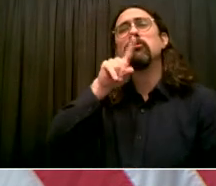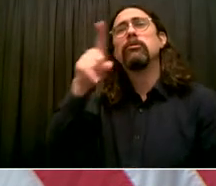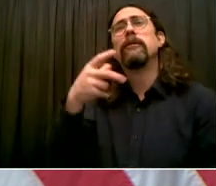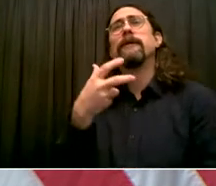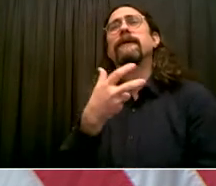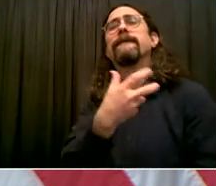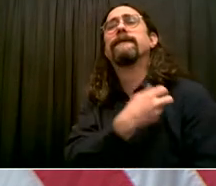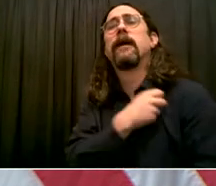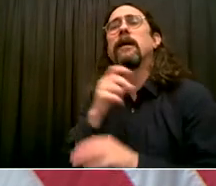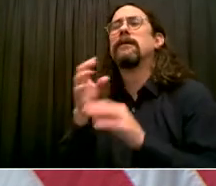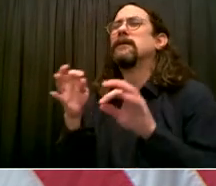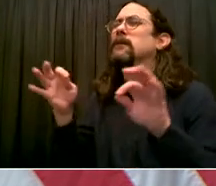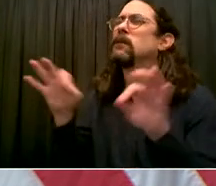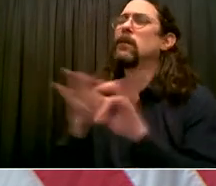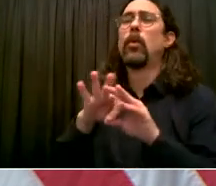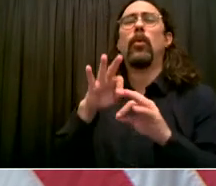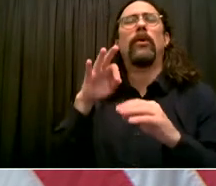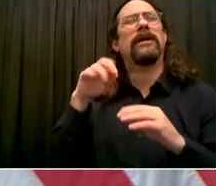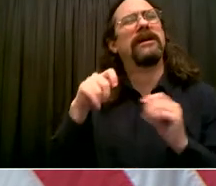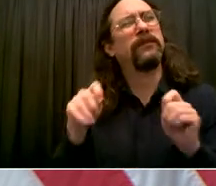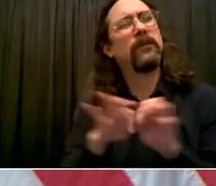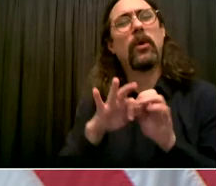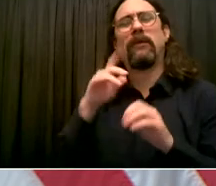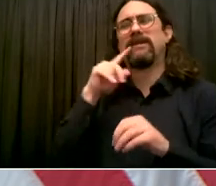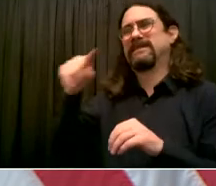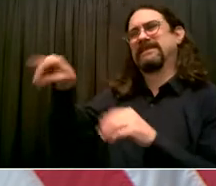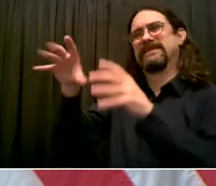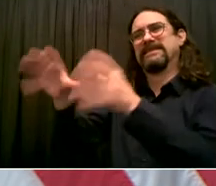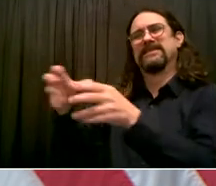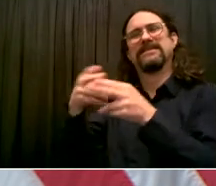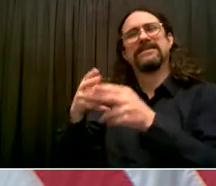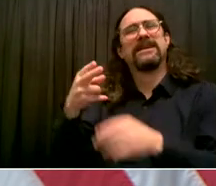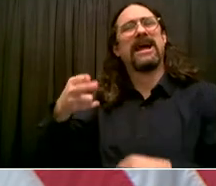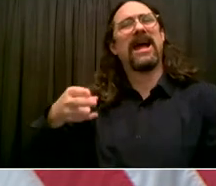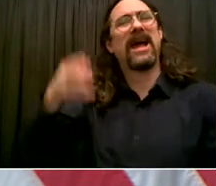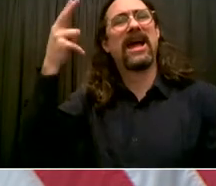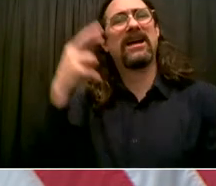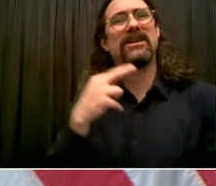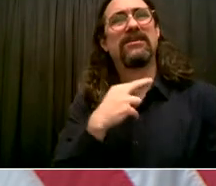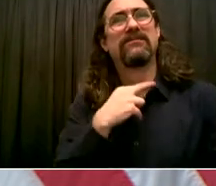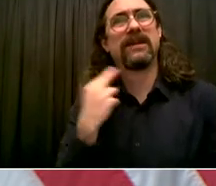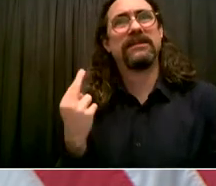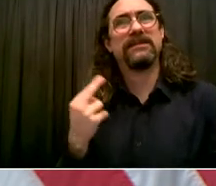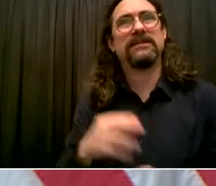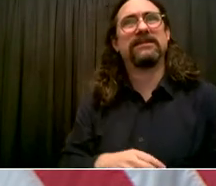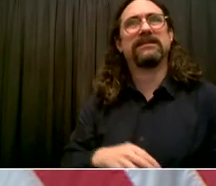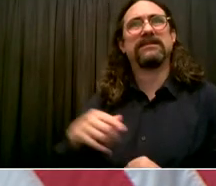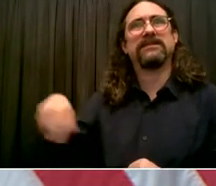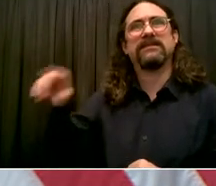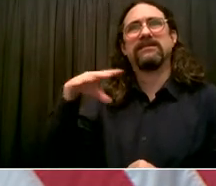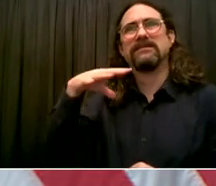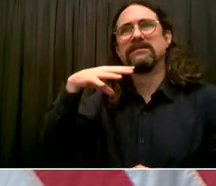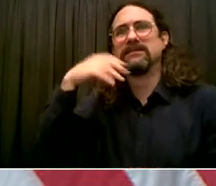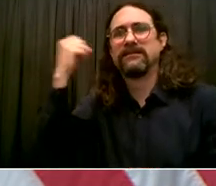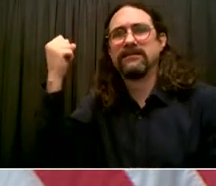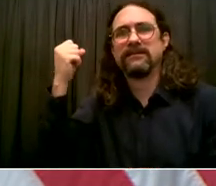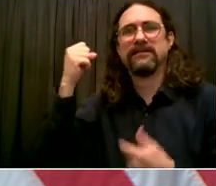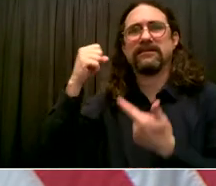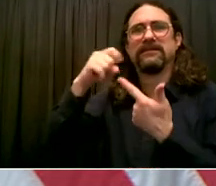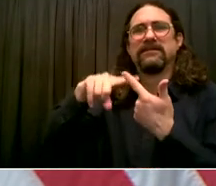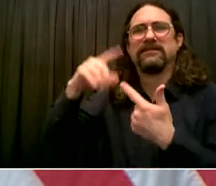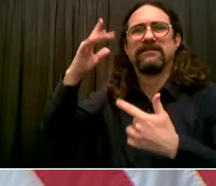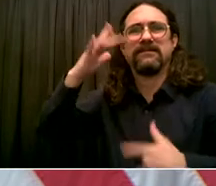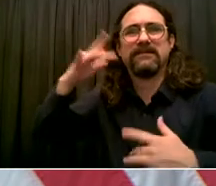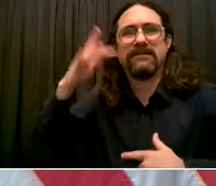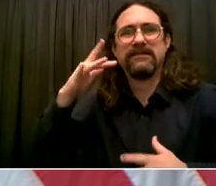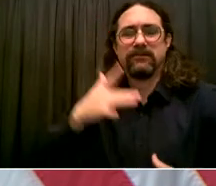because they are older or have some other type of medical vulnerability to severe COVID-19 disease,